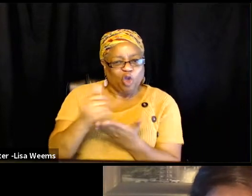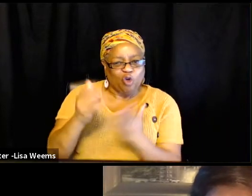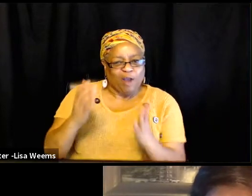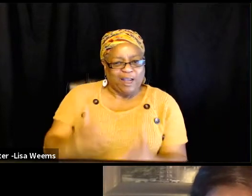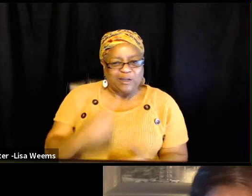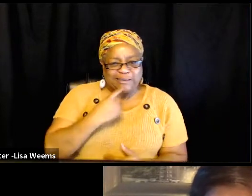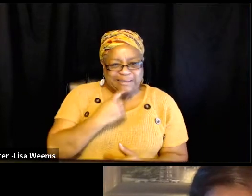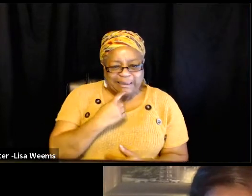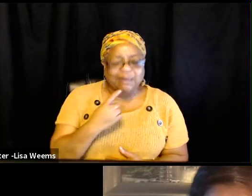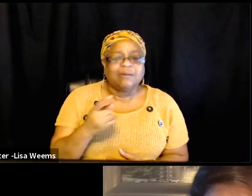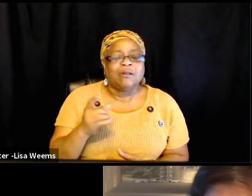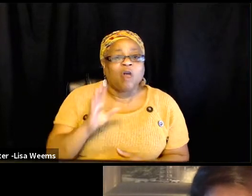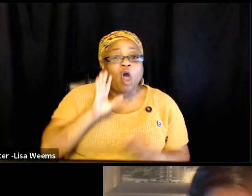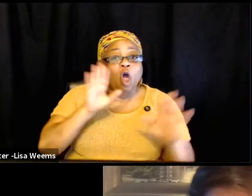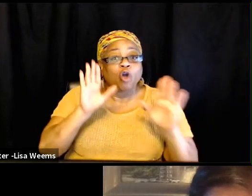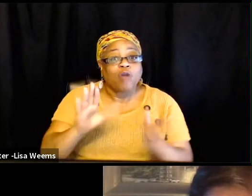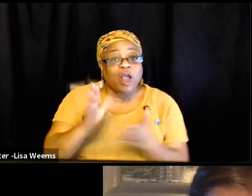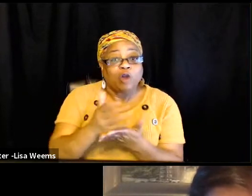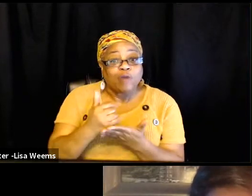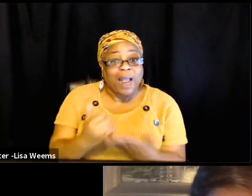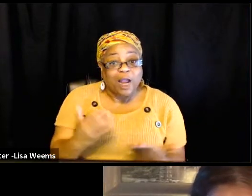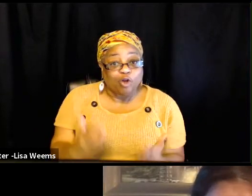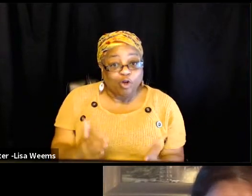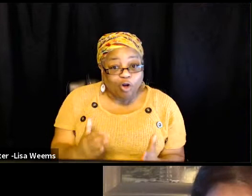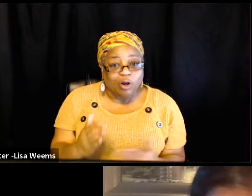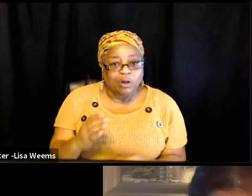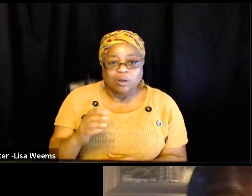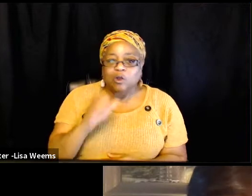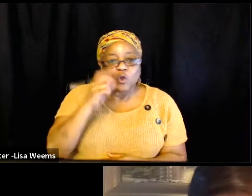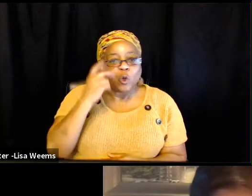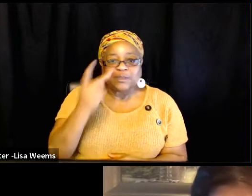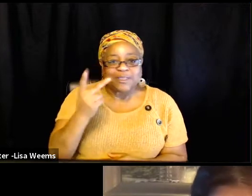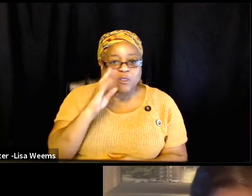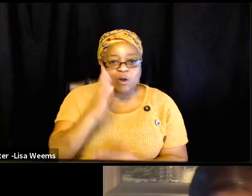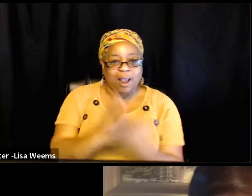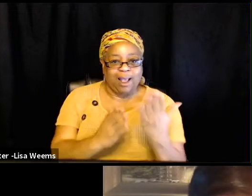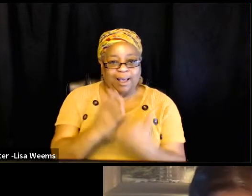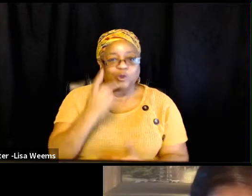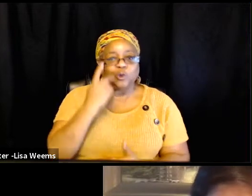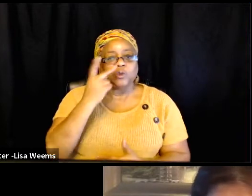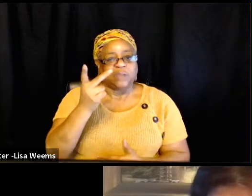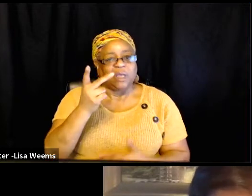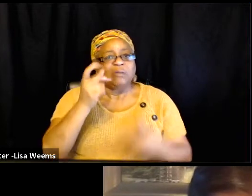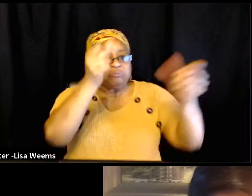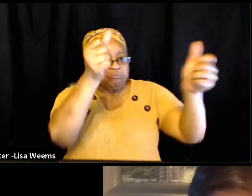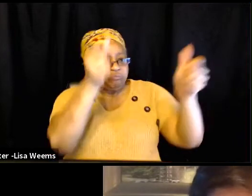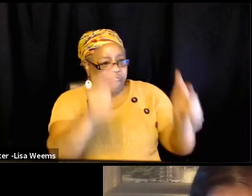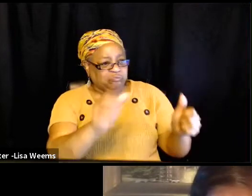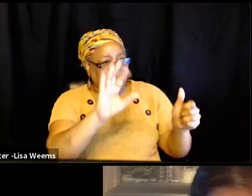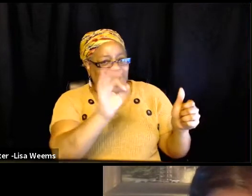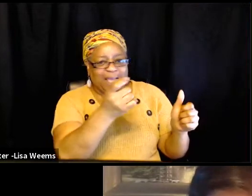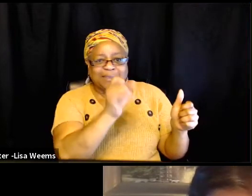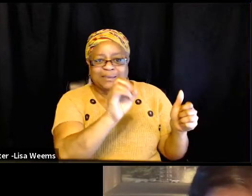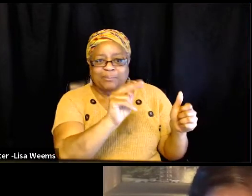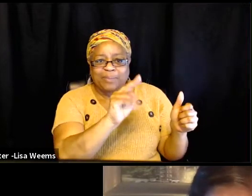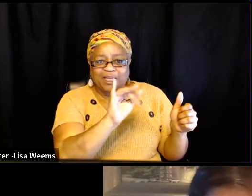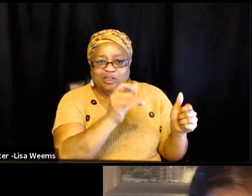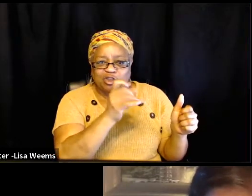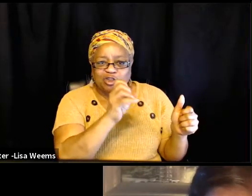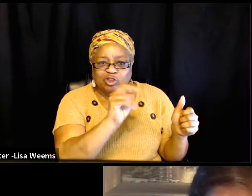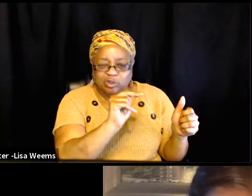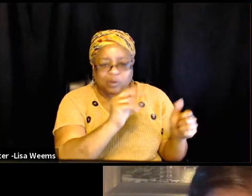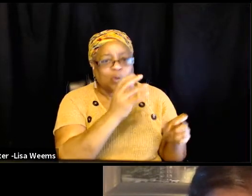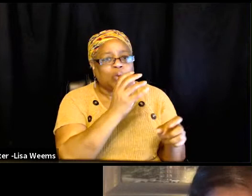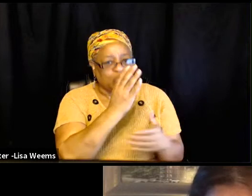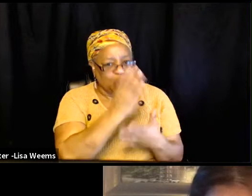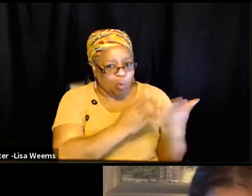curator is somebody who basically, you don't see their hands. You know, you see an exhibition and you see something really wonderfully made. Well, maybe it's like a great